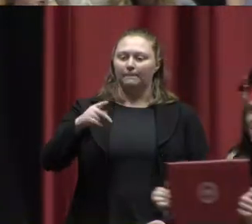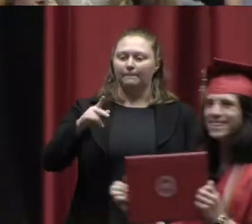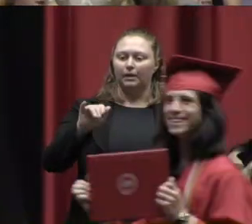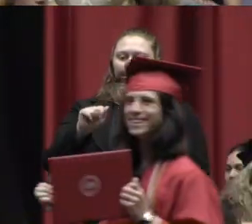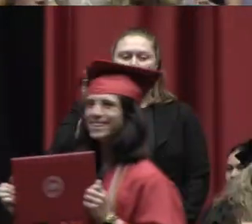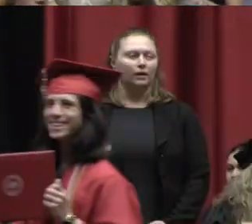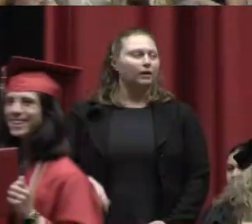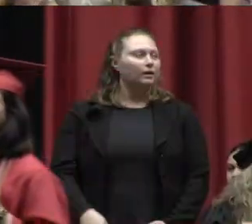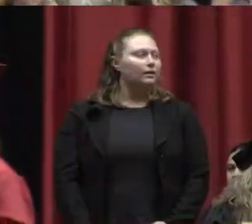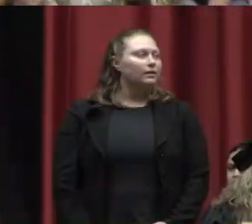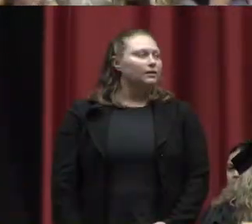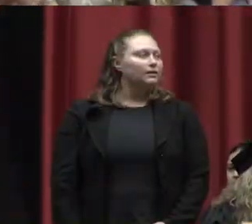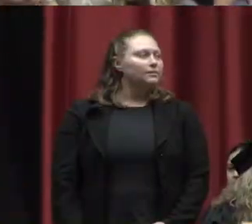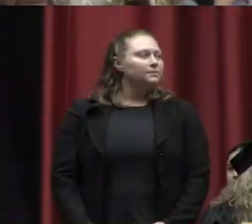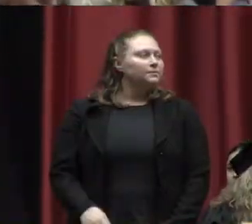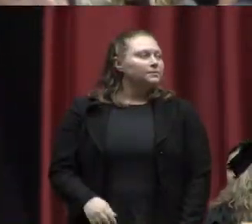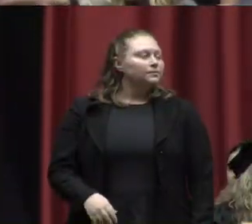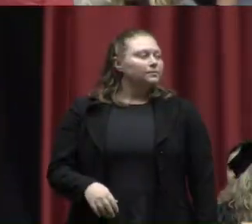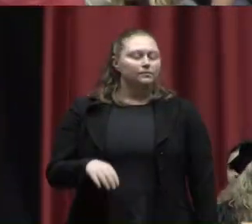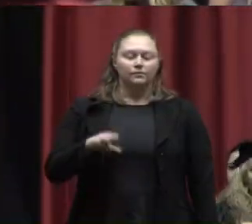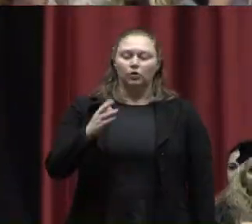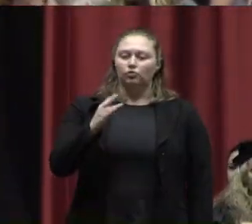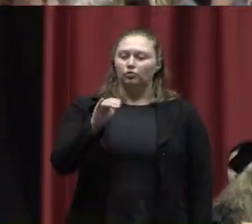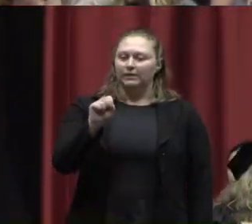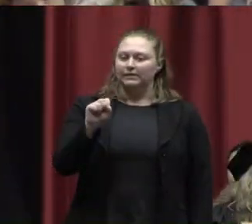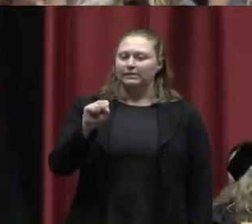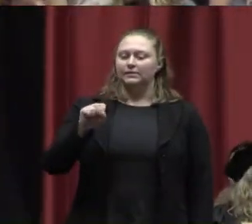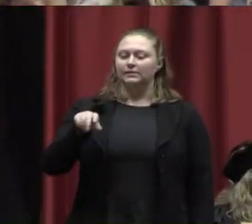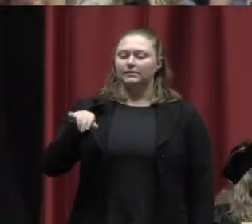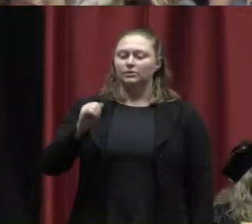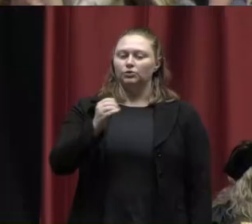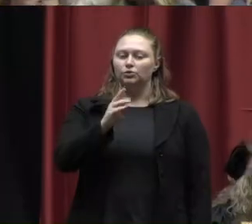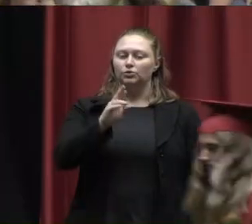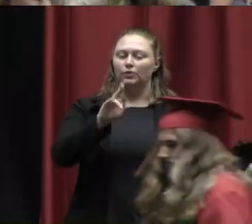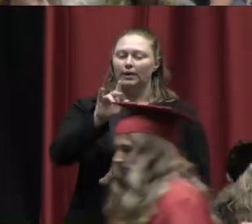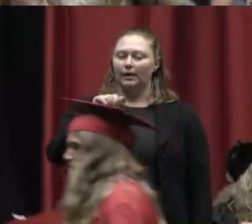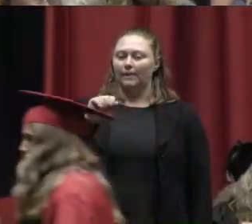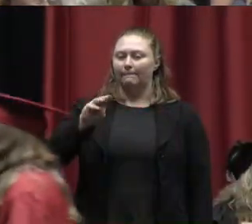Justin A. Martinez. Julia Garza.